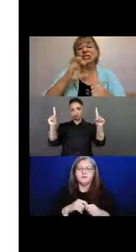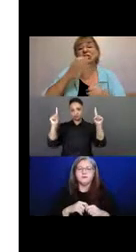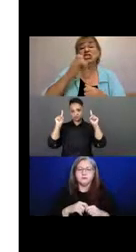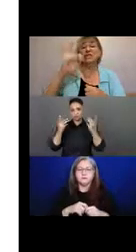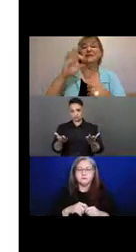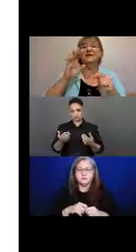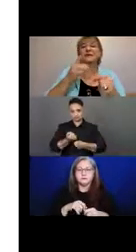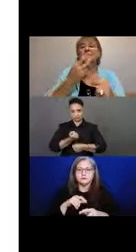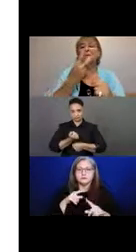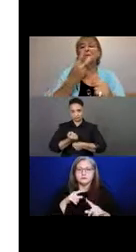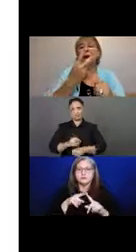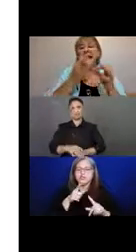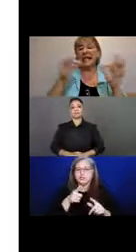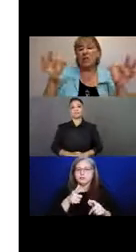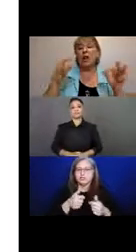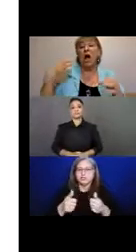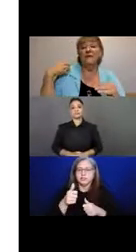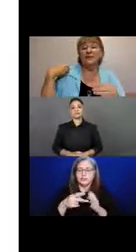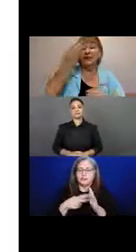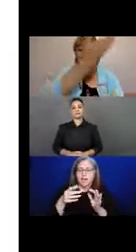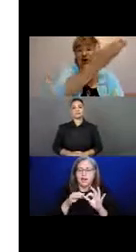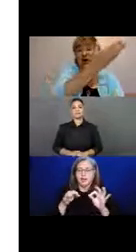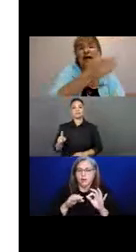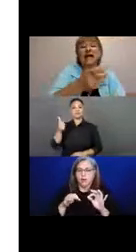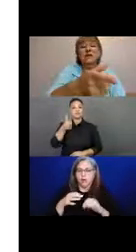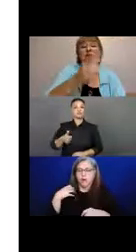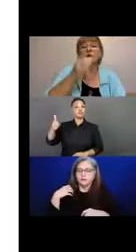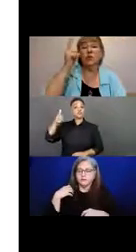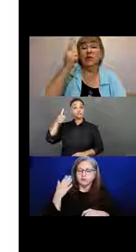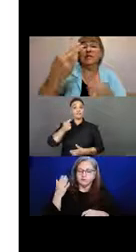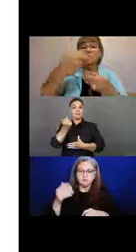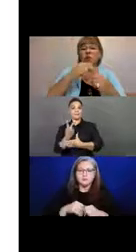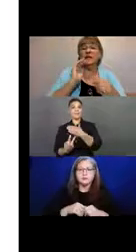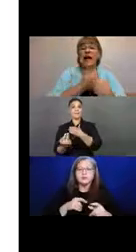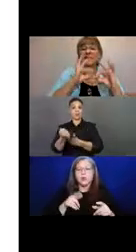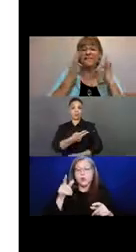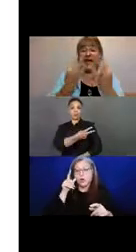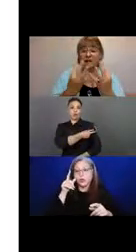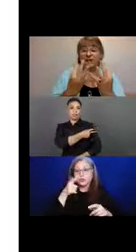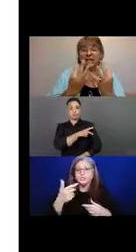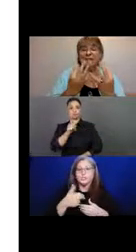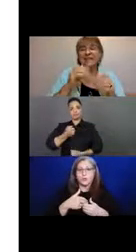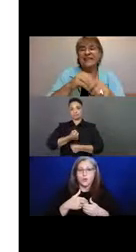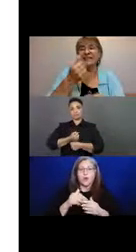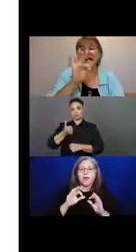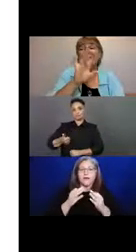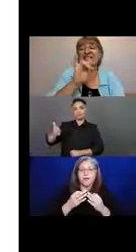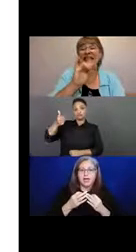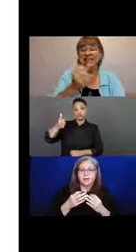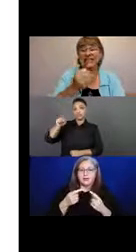She's chief bilingual officer there. So Laureen joined our family in